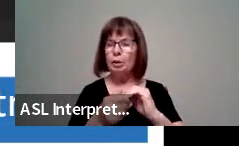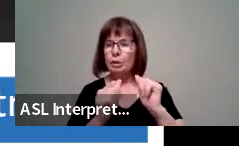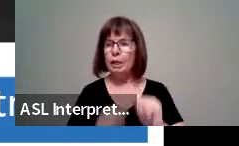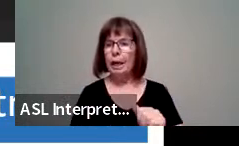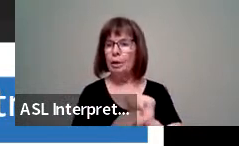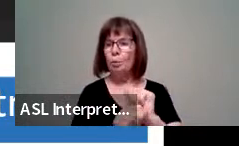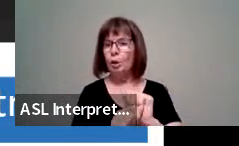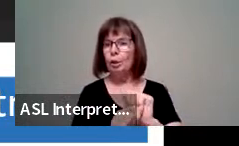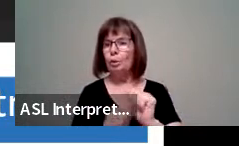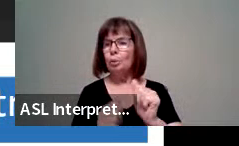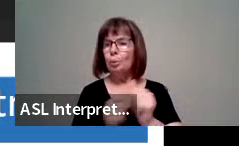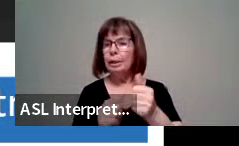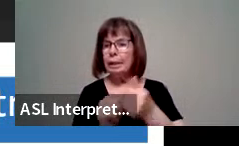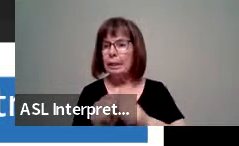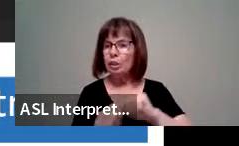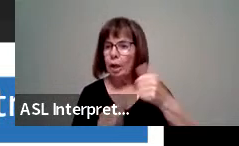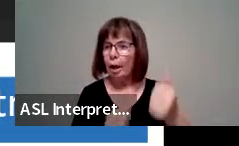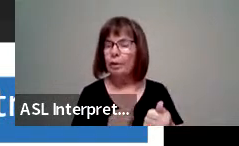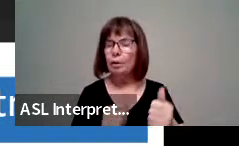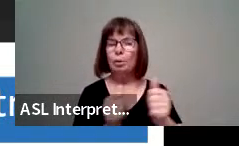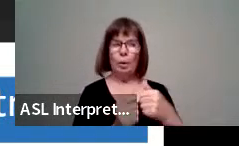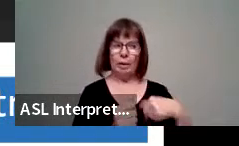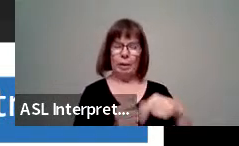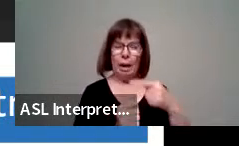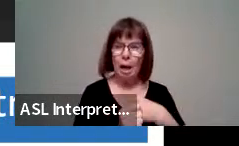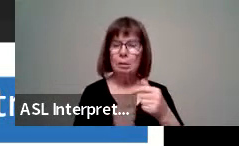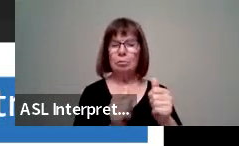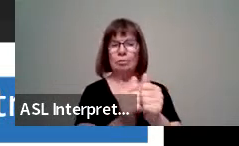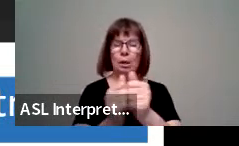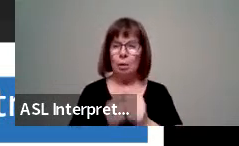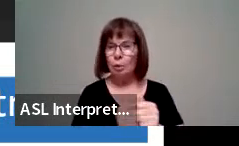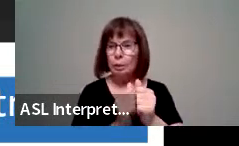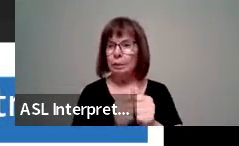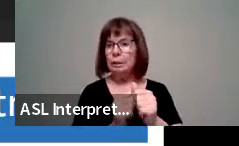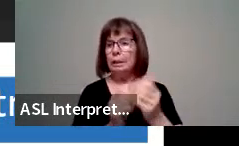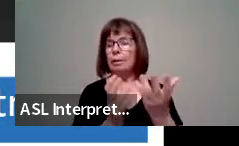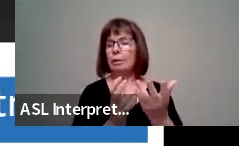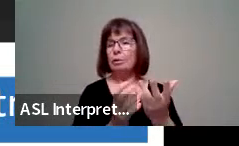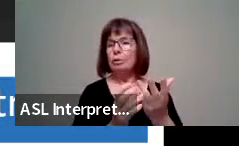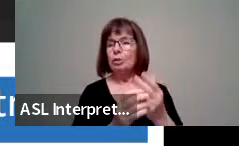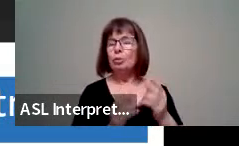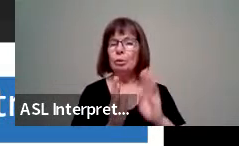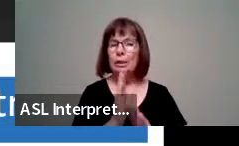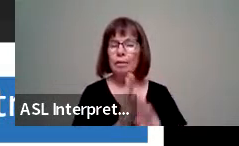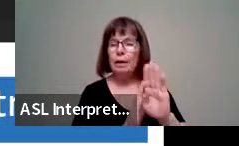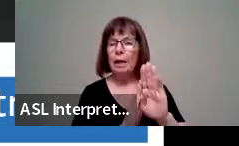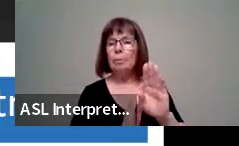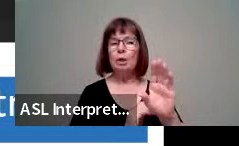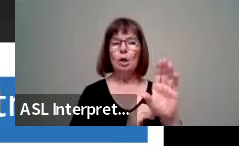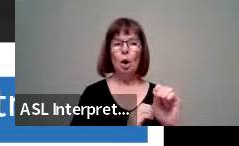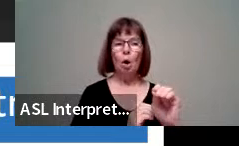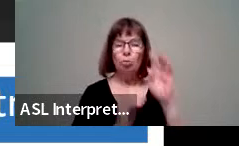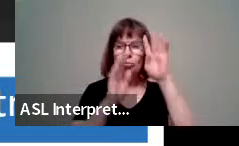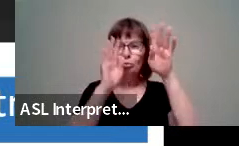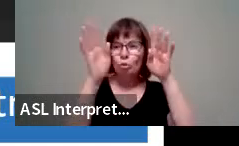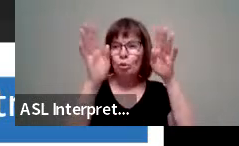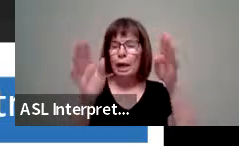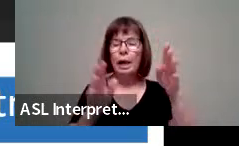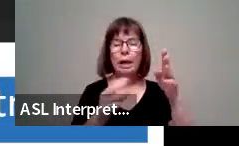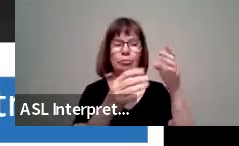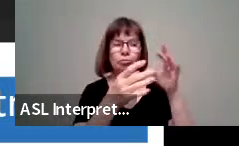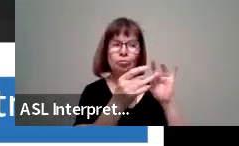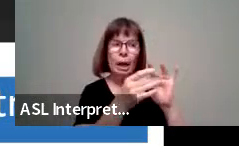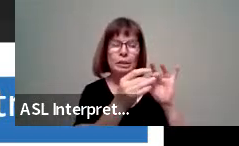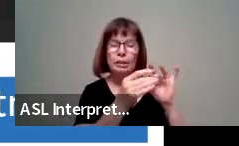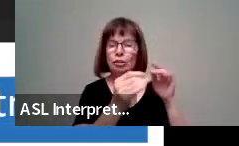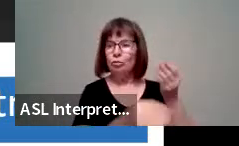with us all together, to develop, co-create messages and materials, that kind of